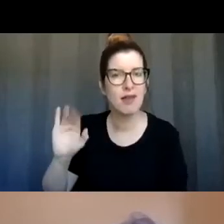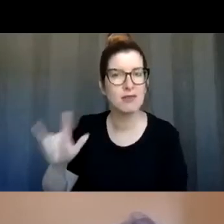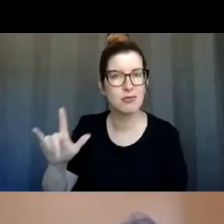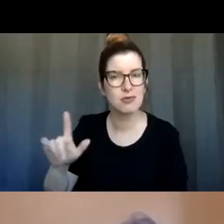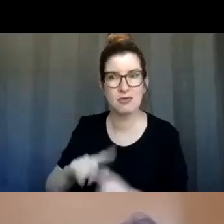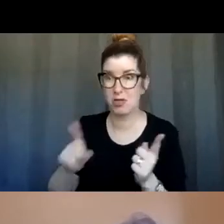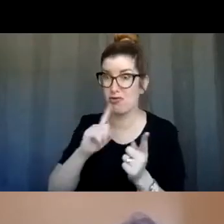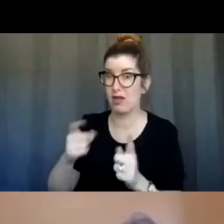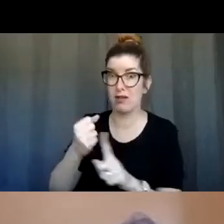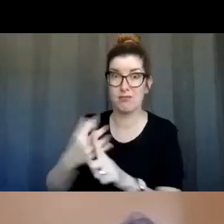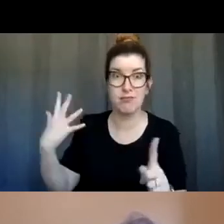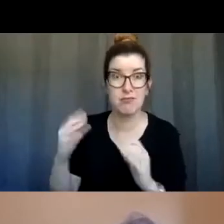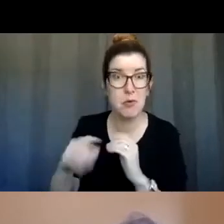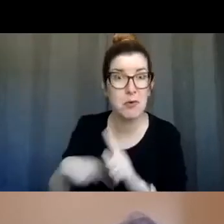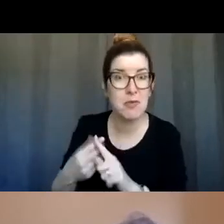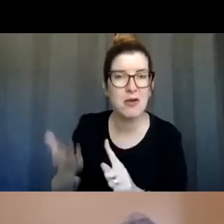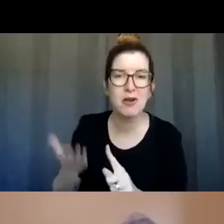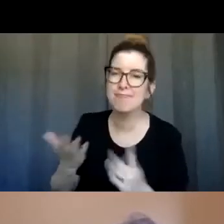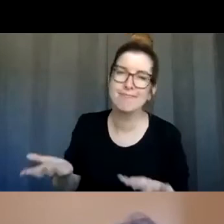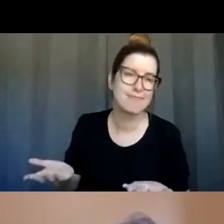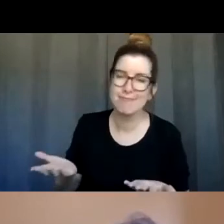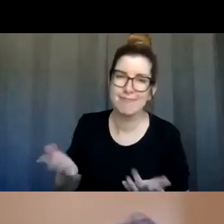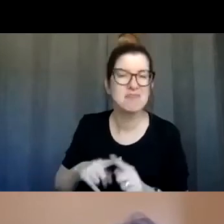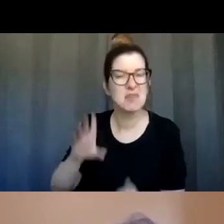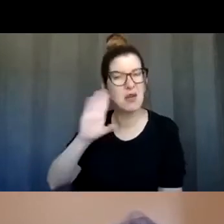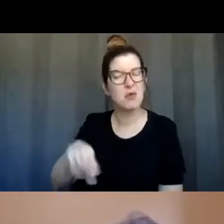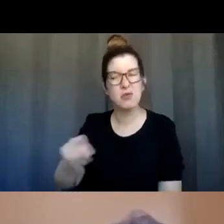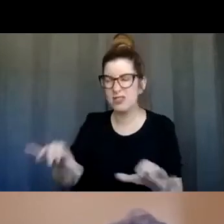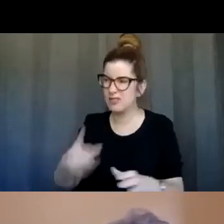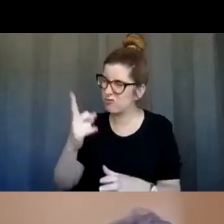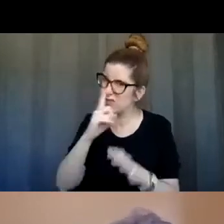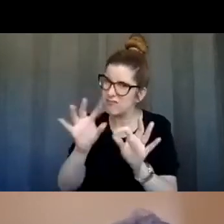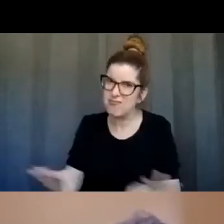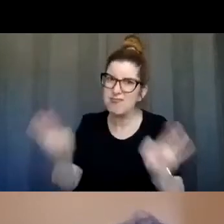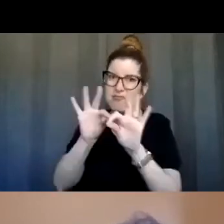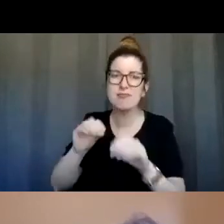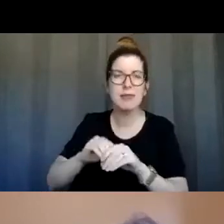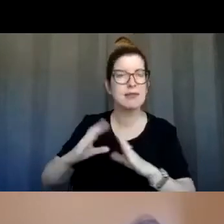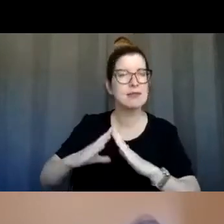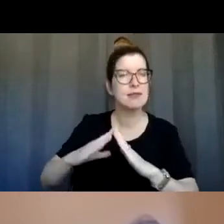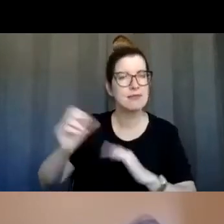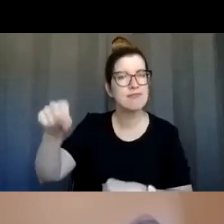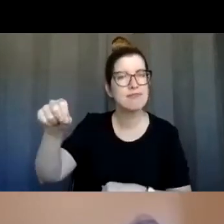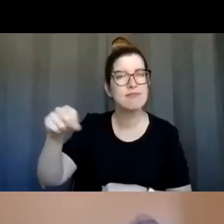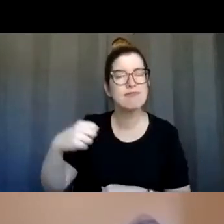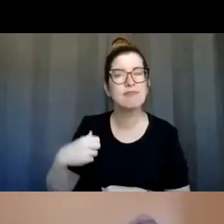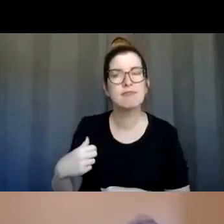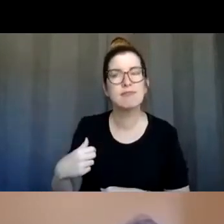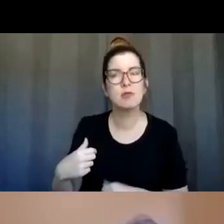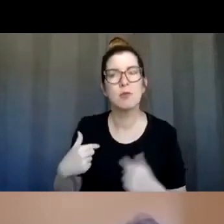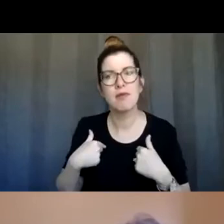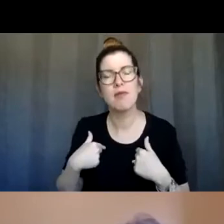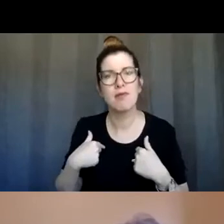could really tell you about her. But I know she had done something instrumental in the city, you know, so I was, you know,